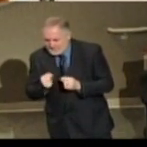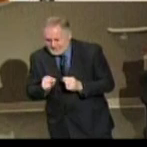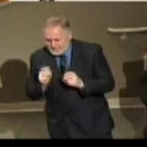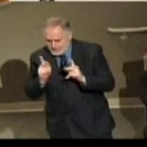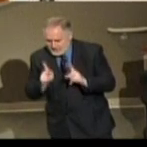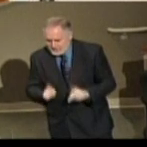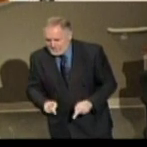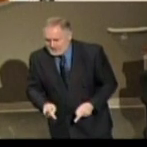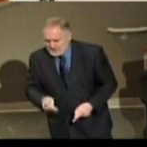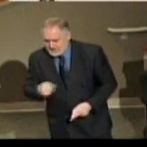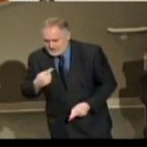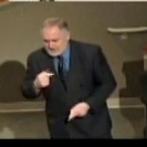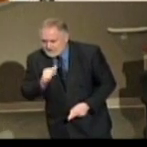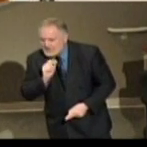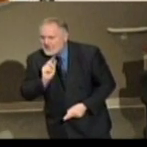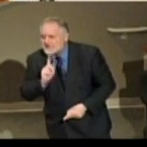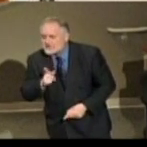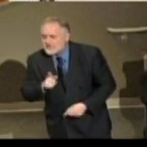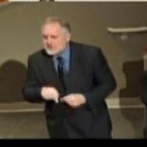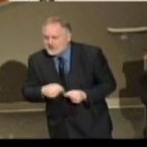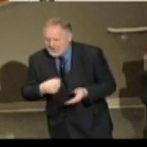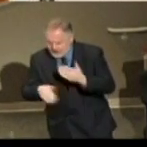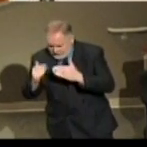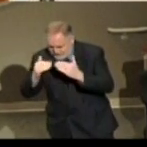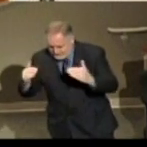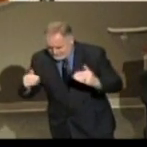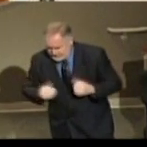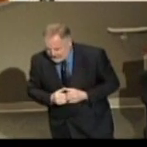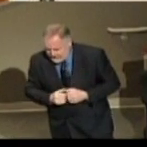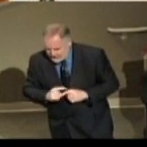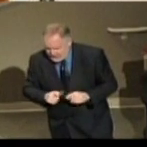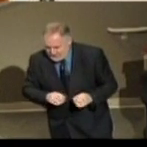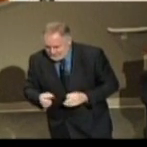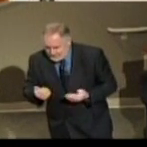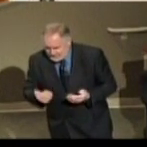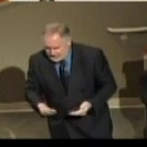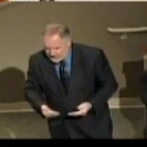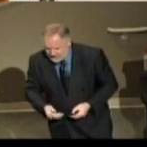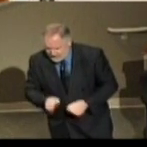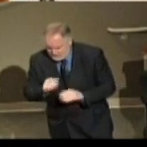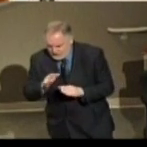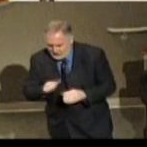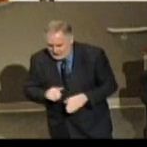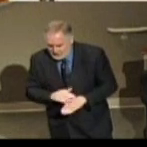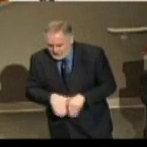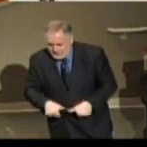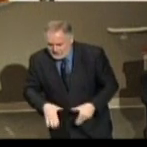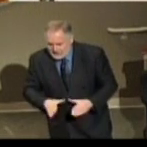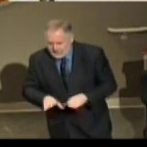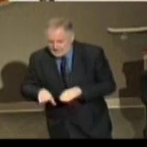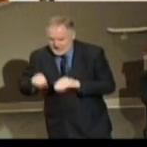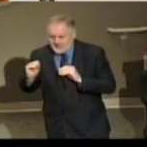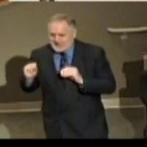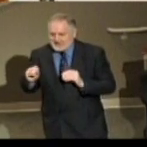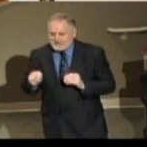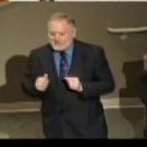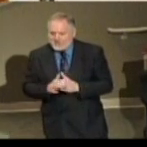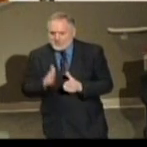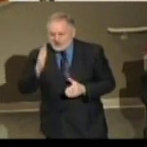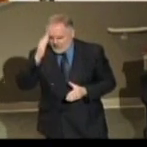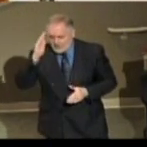saying that they're not sure about heaven. But boy, if they're here, Father, don't let them leave. Oh,